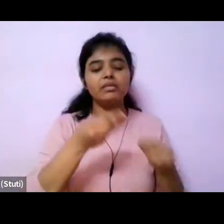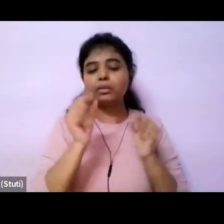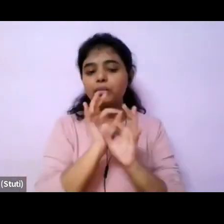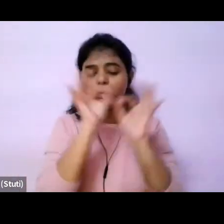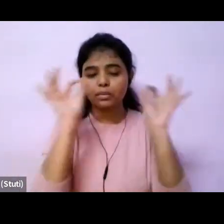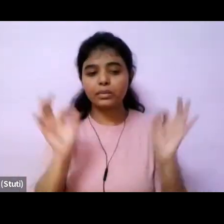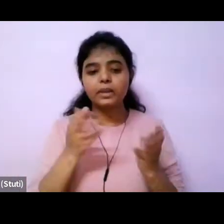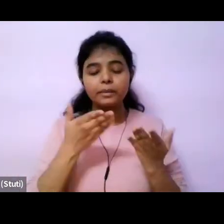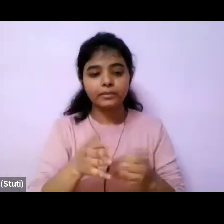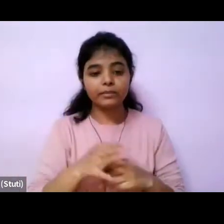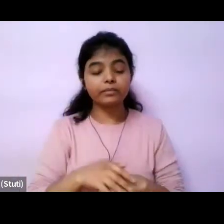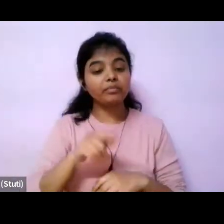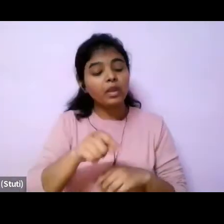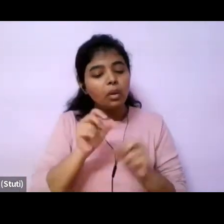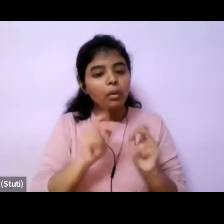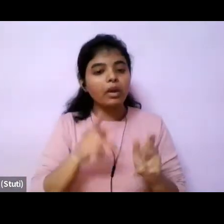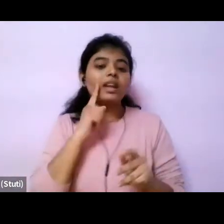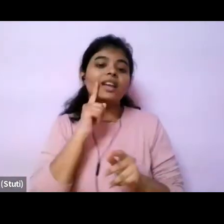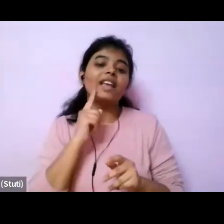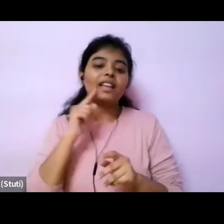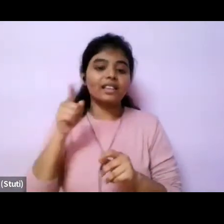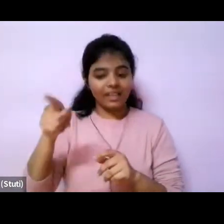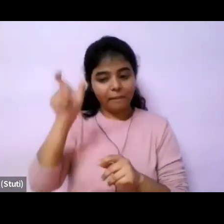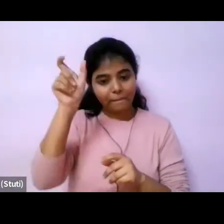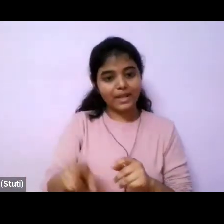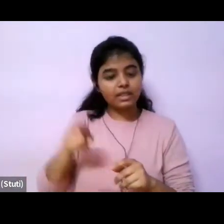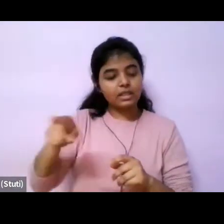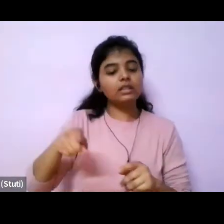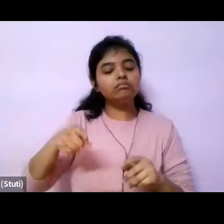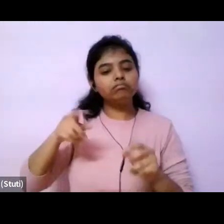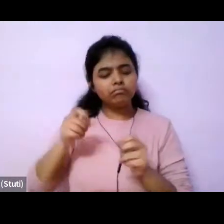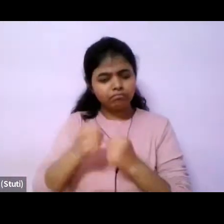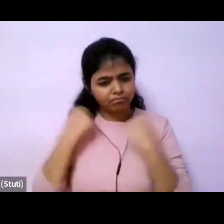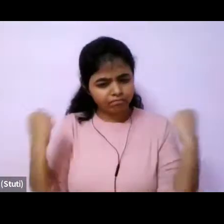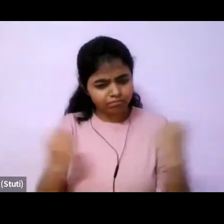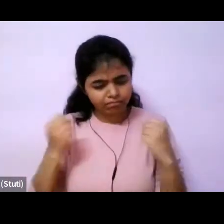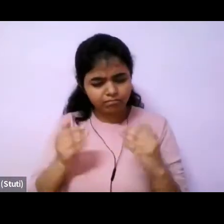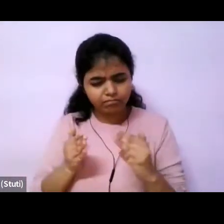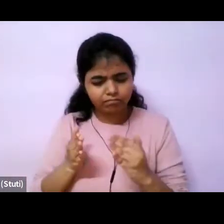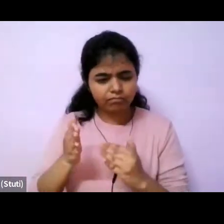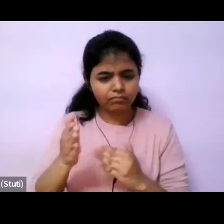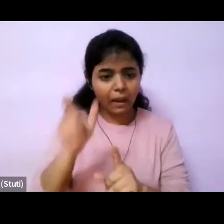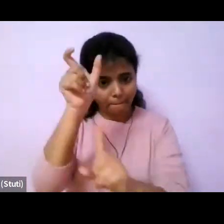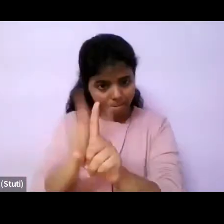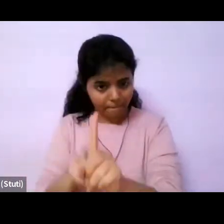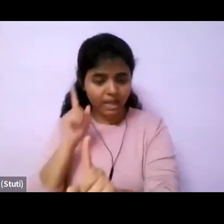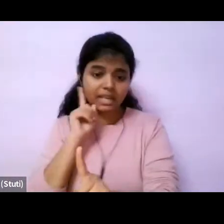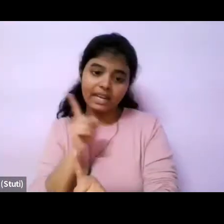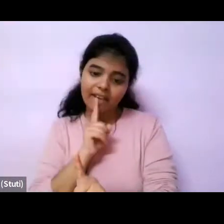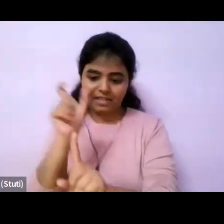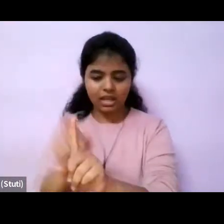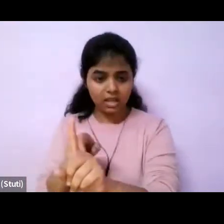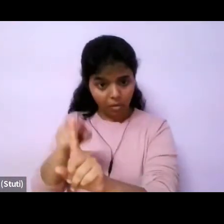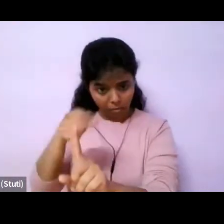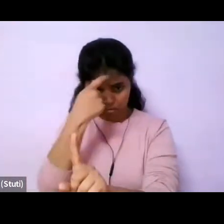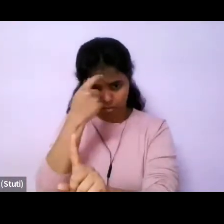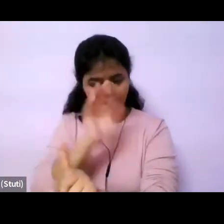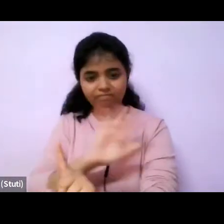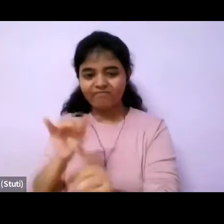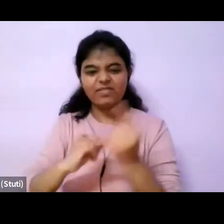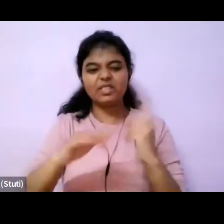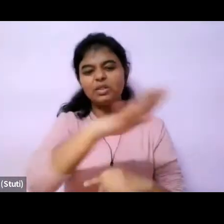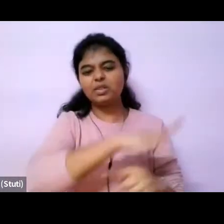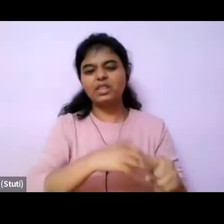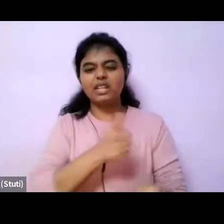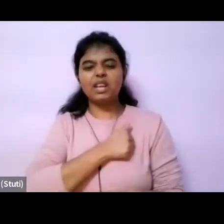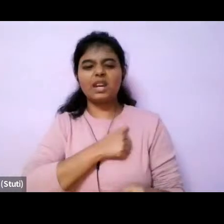In this, he gradually comprehends that the problem of deafness lies not in deaf individuals, but in society's apathetic